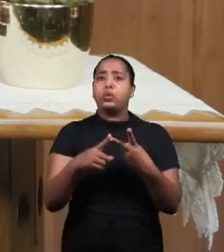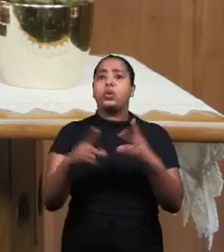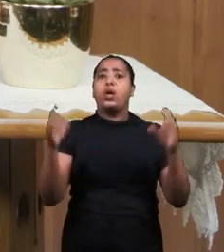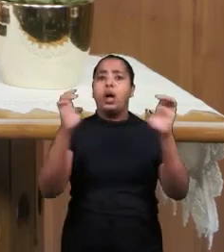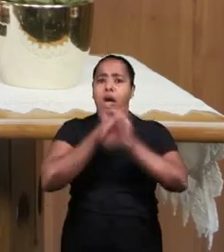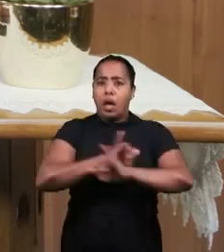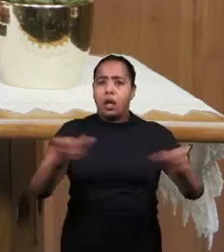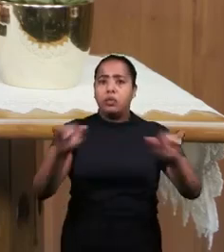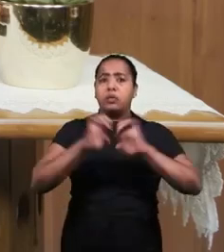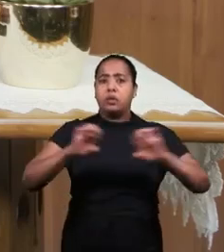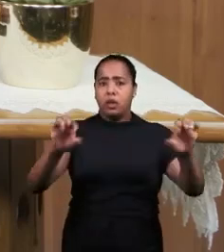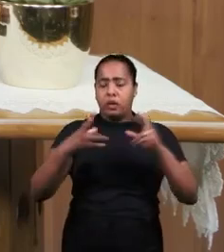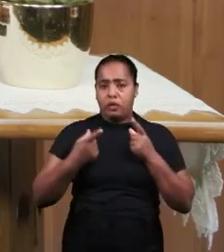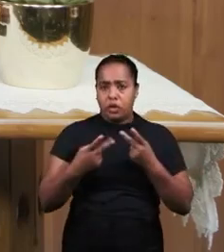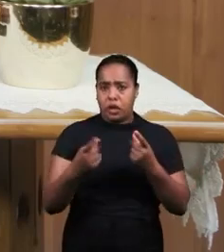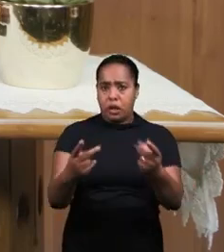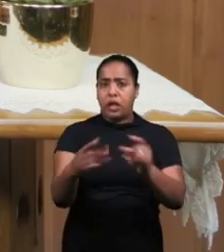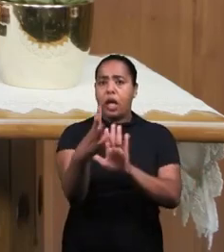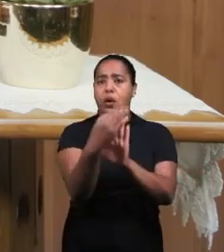the everlasting